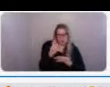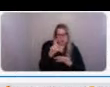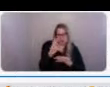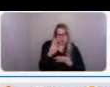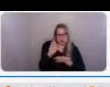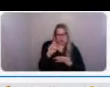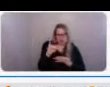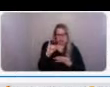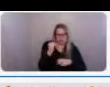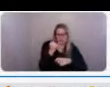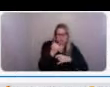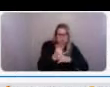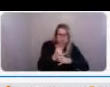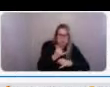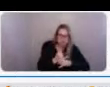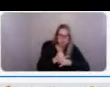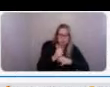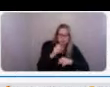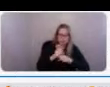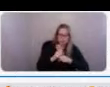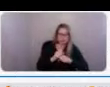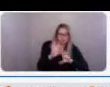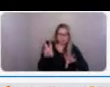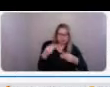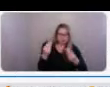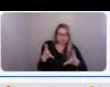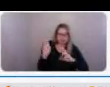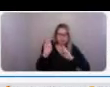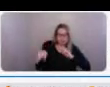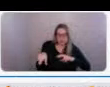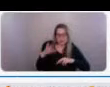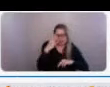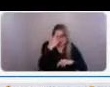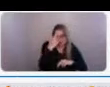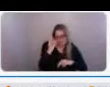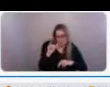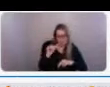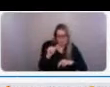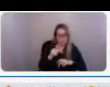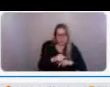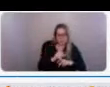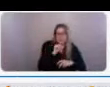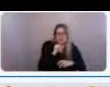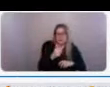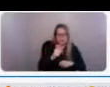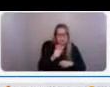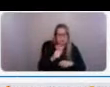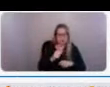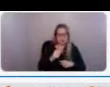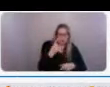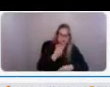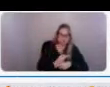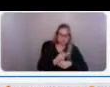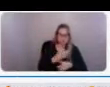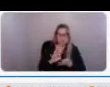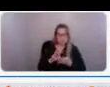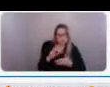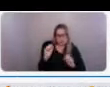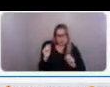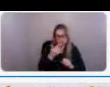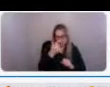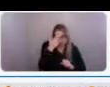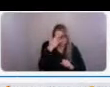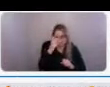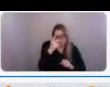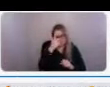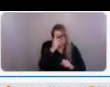released a report in which they uh acknowledged that there was a huge undercount and i know there was we all know there was because